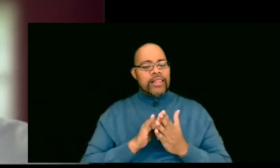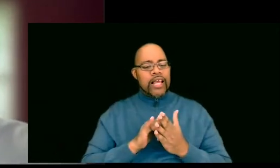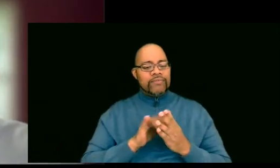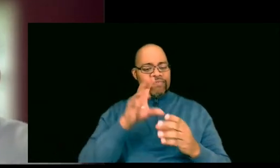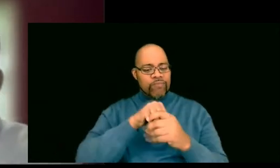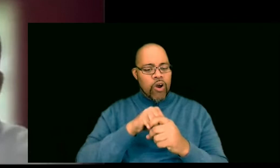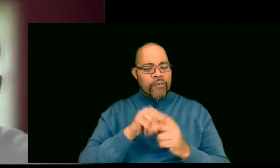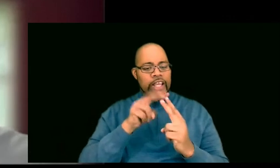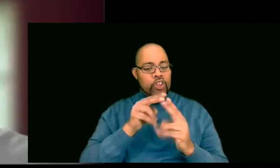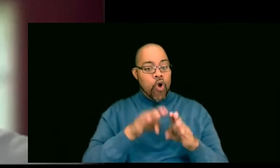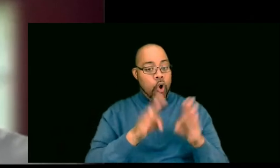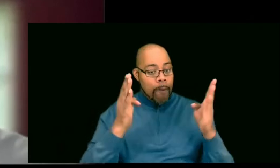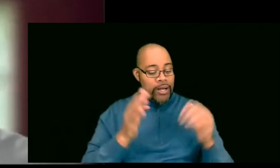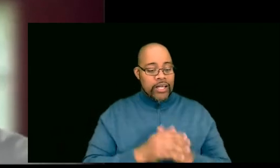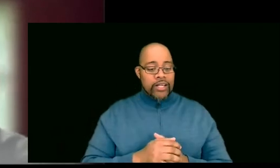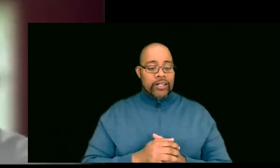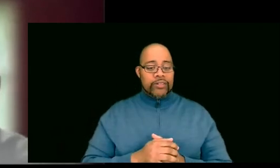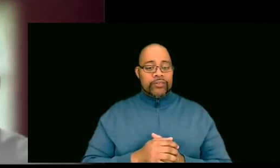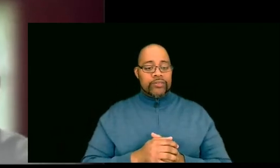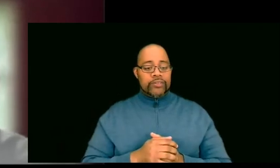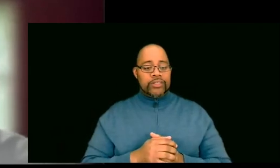everything that goes into either opening,